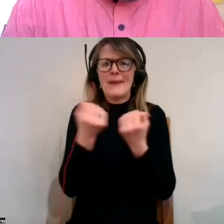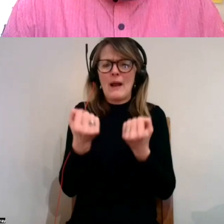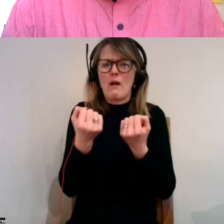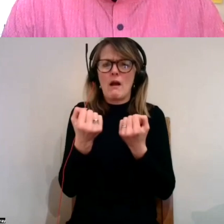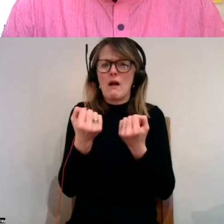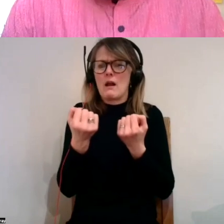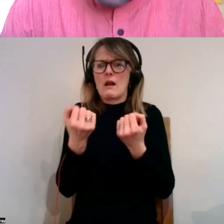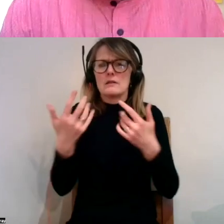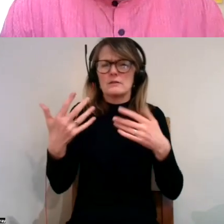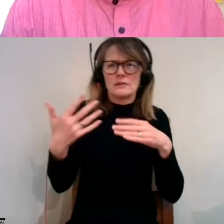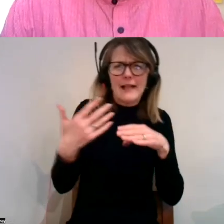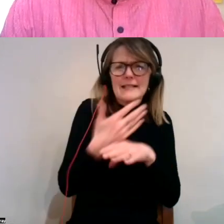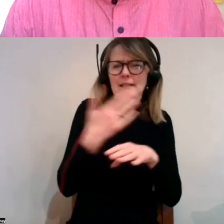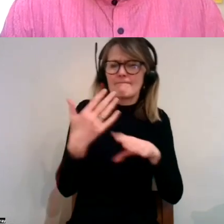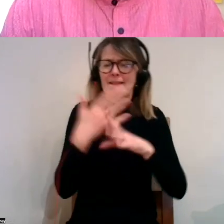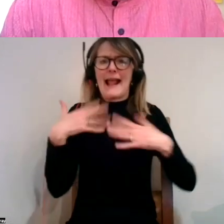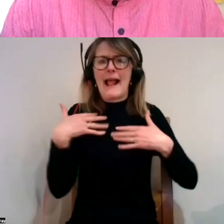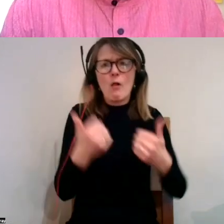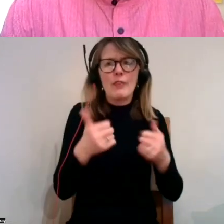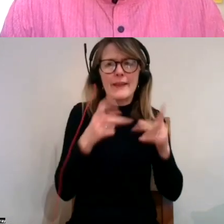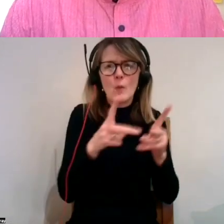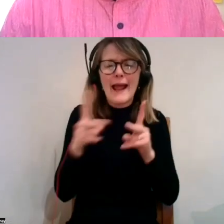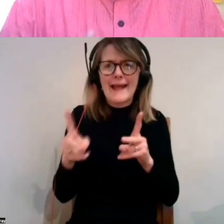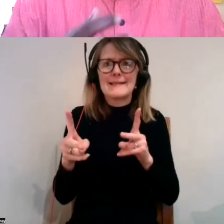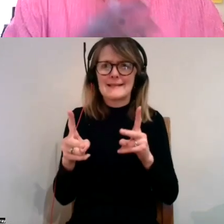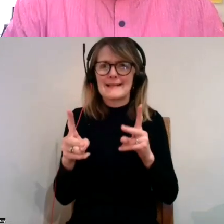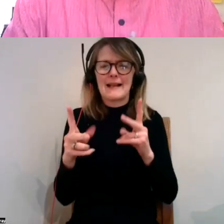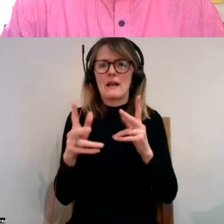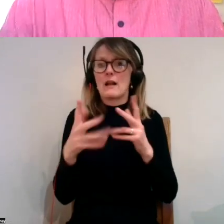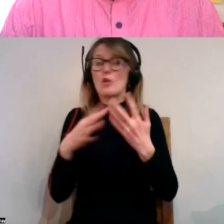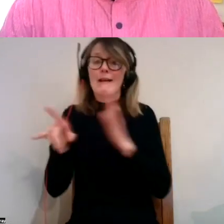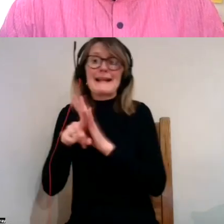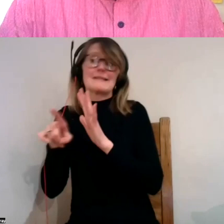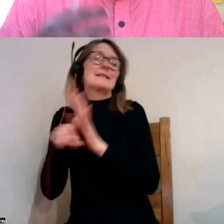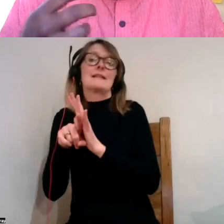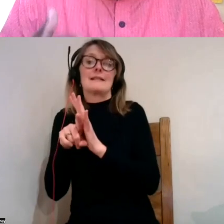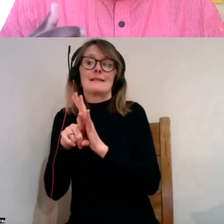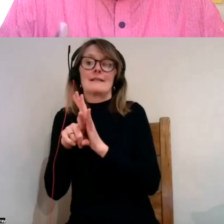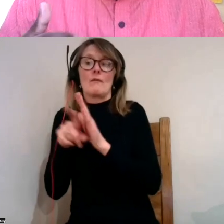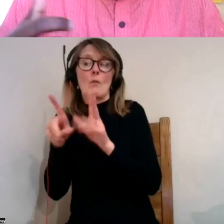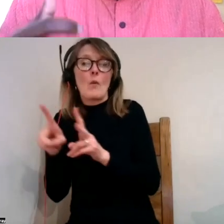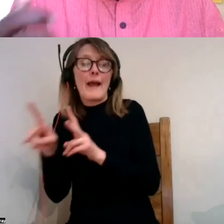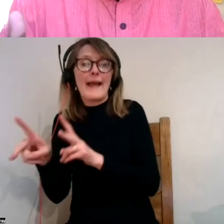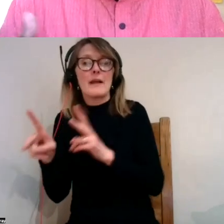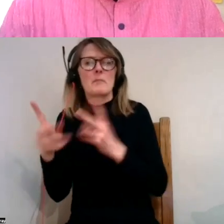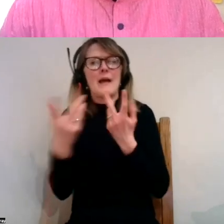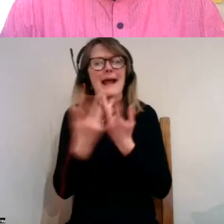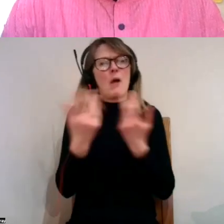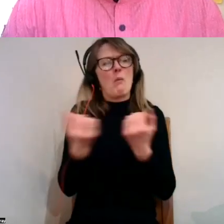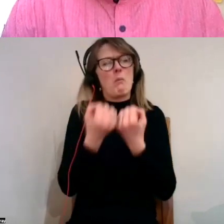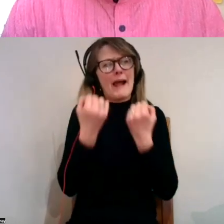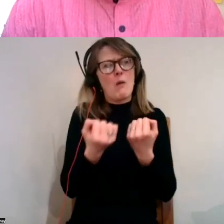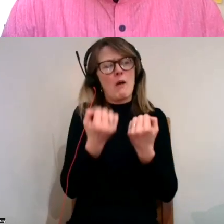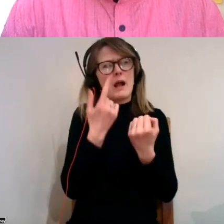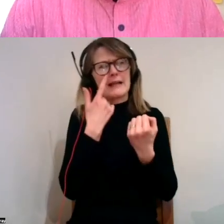exercised in healthy ways, not necessarily in a negative manner, but also how power could be seen